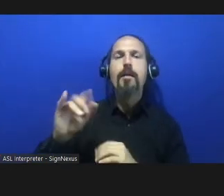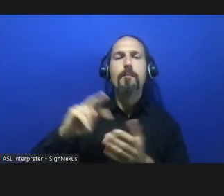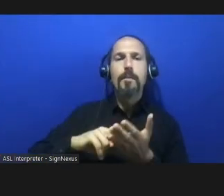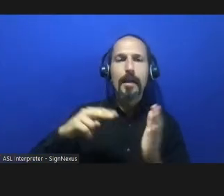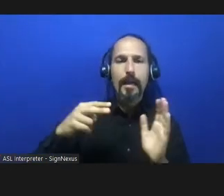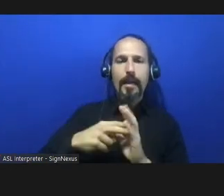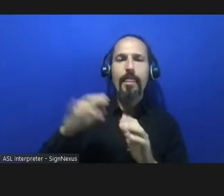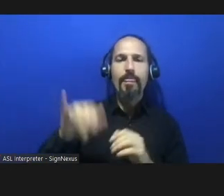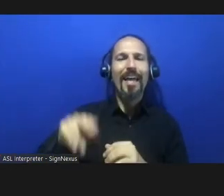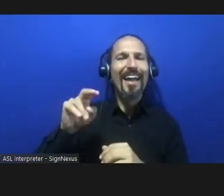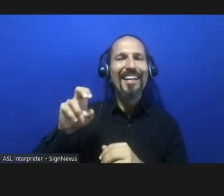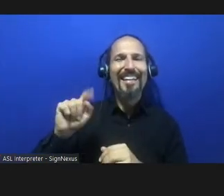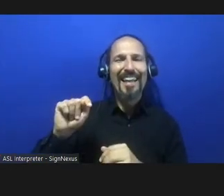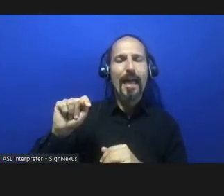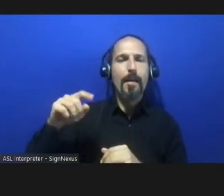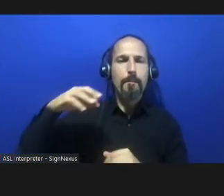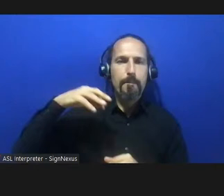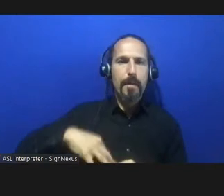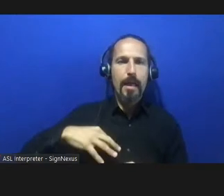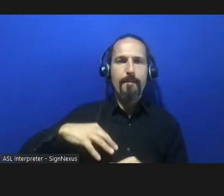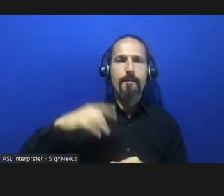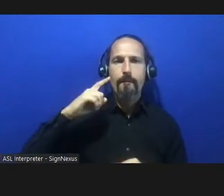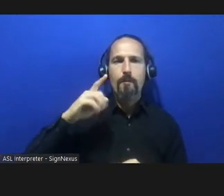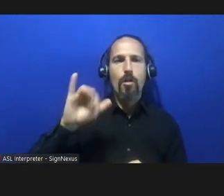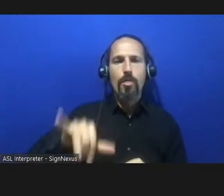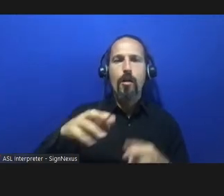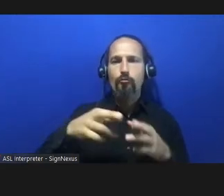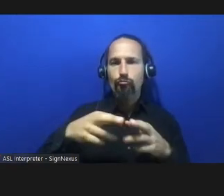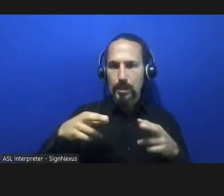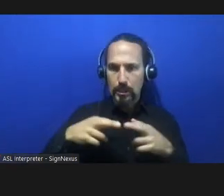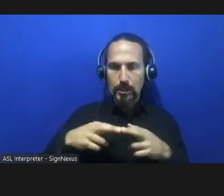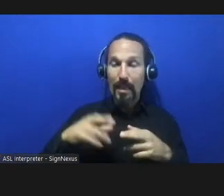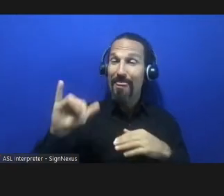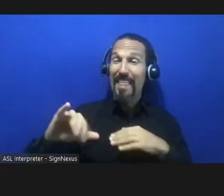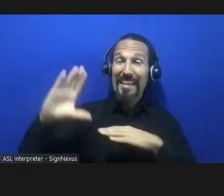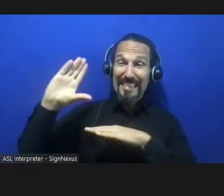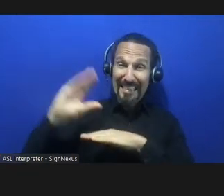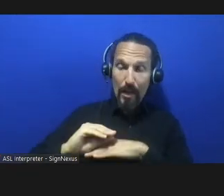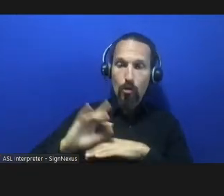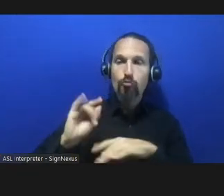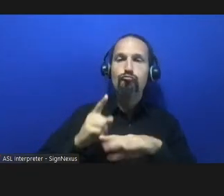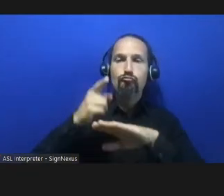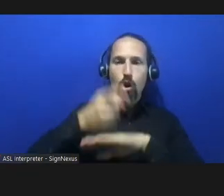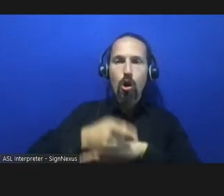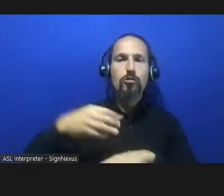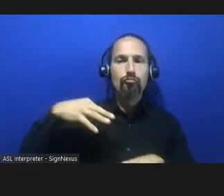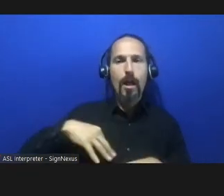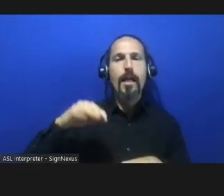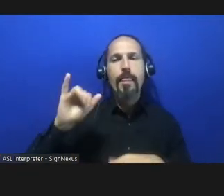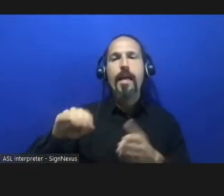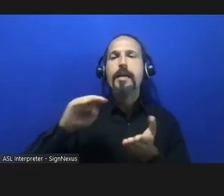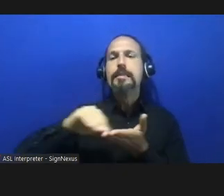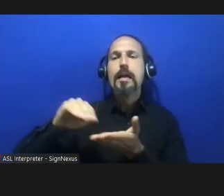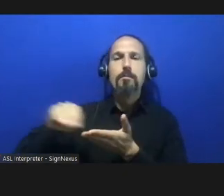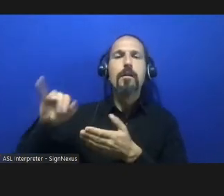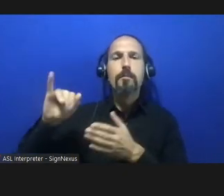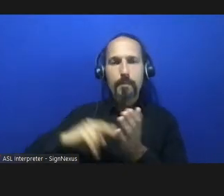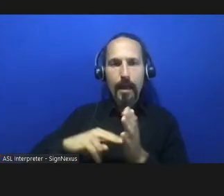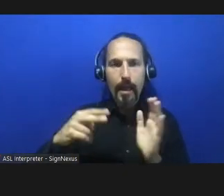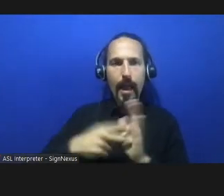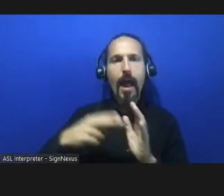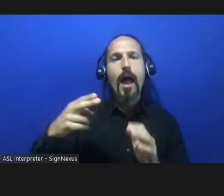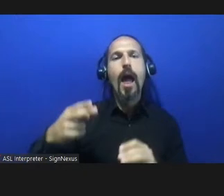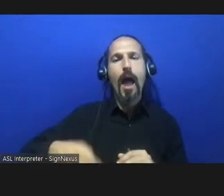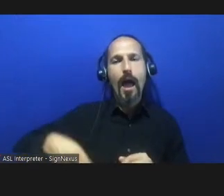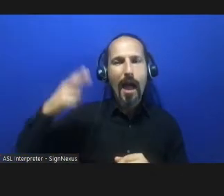benefit in congestion reductions for the region discounts crossing credits and exemptions result in the need for higher